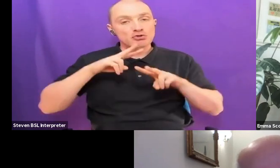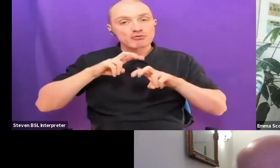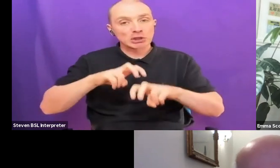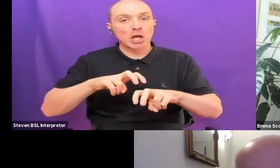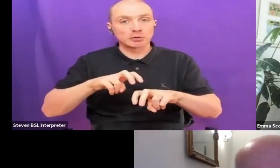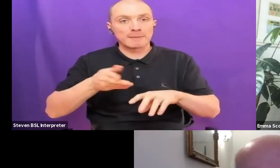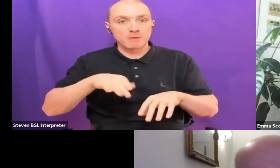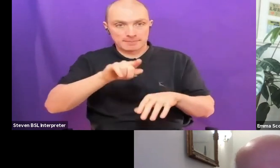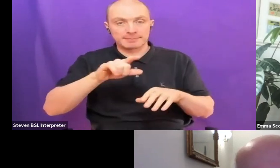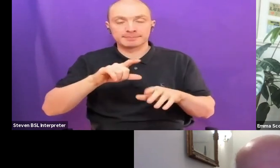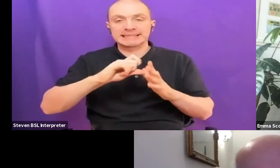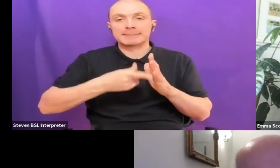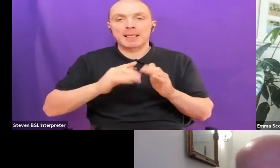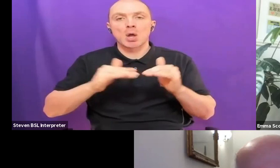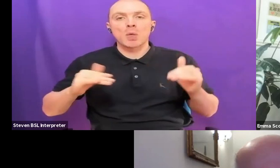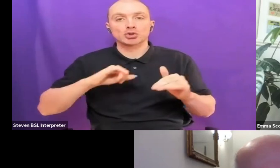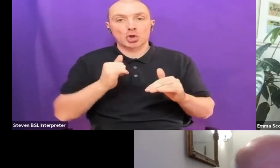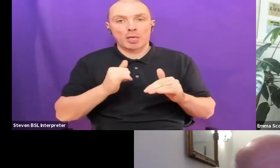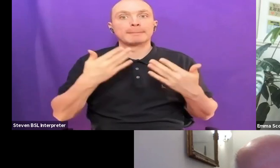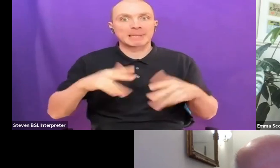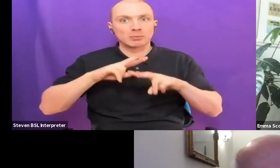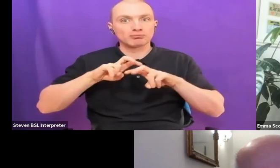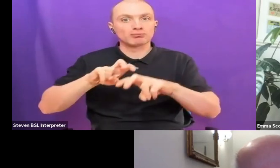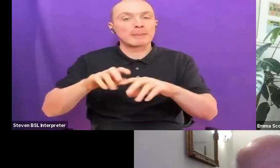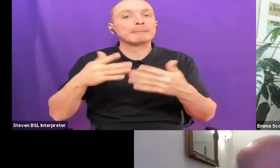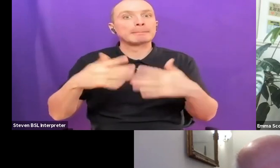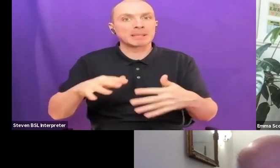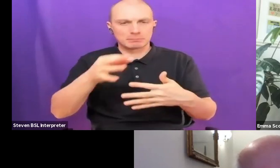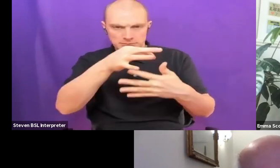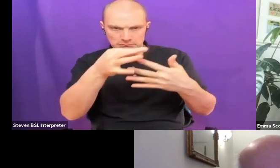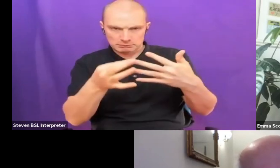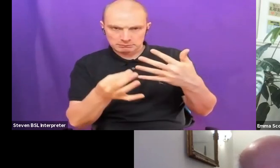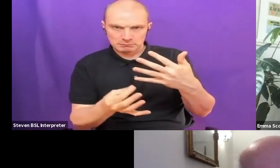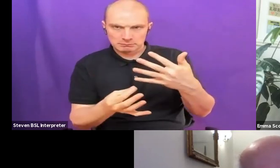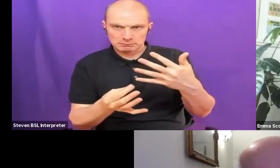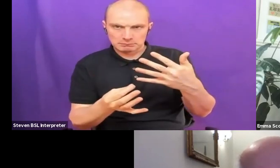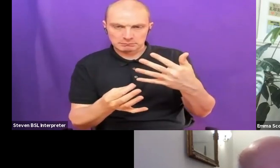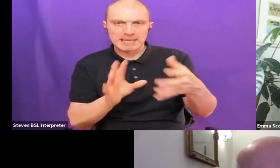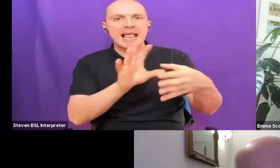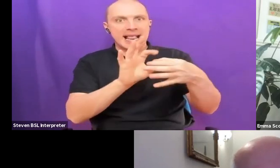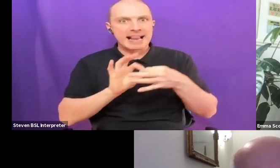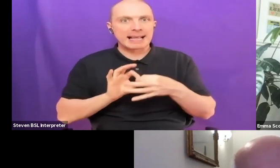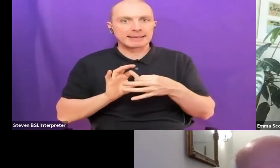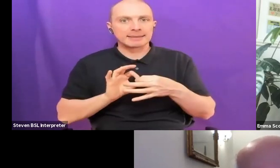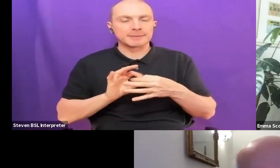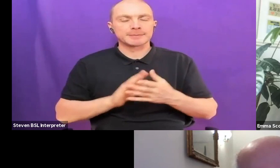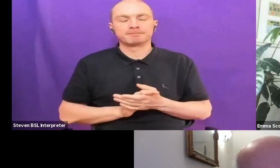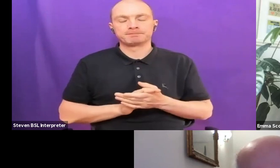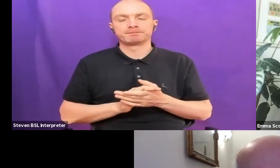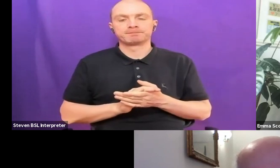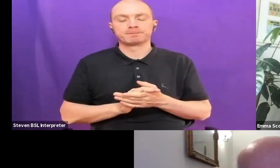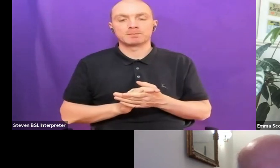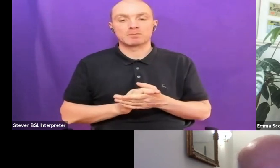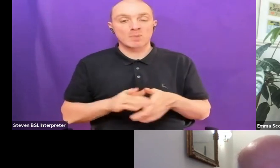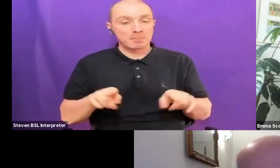I expect Morven will talk more about that in a moment. But we'll also need other transport to